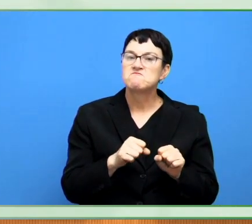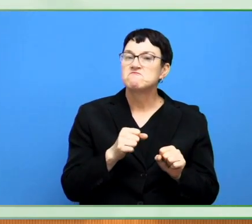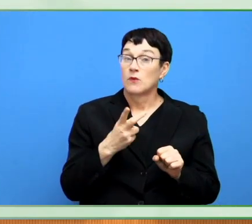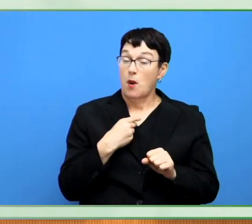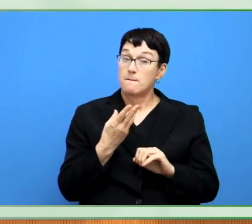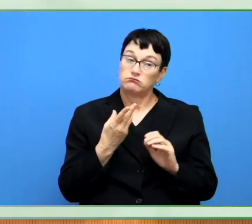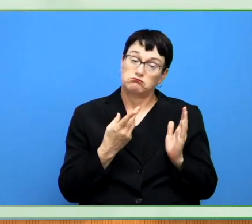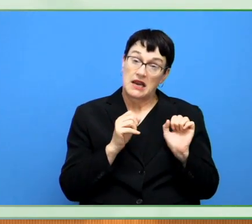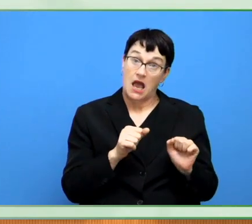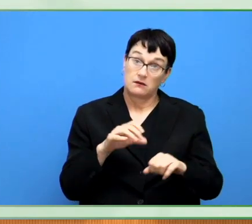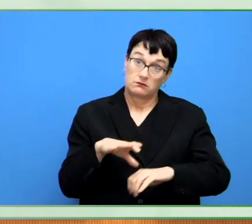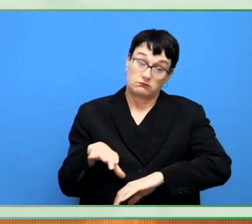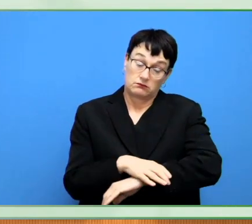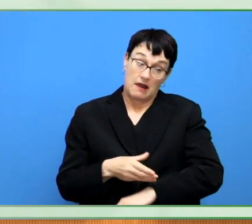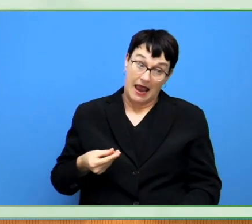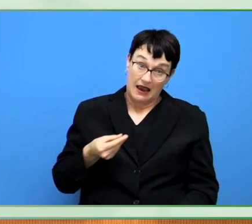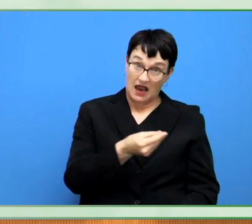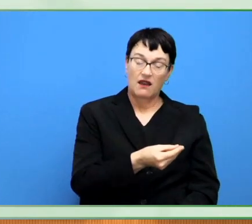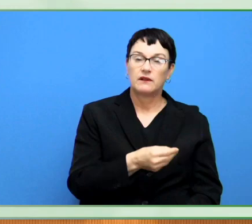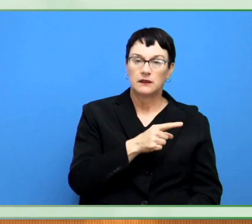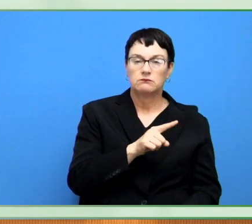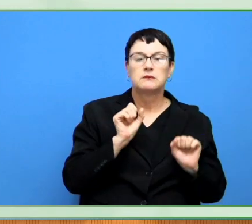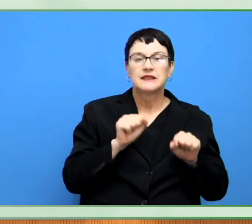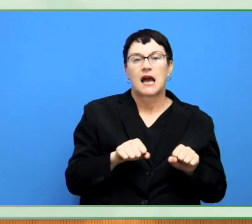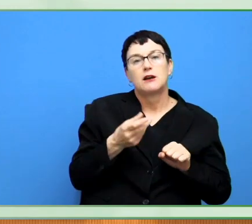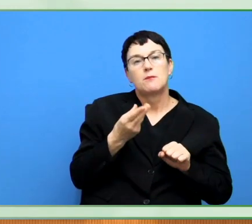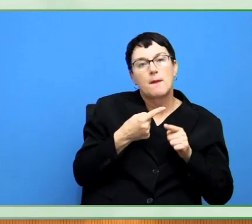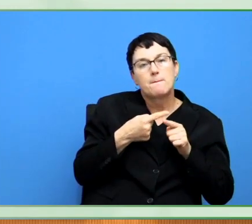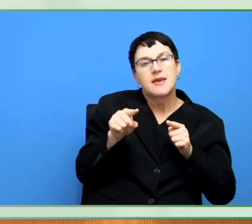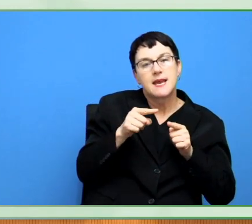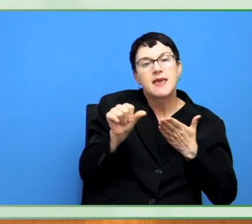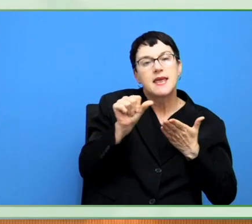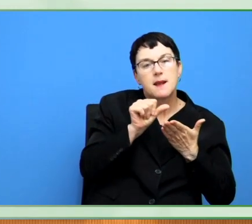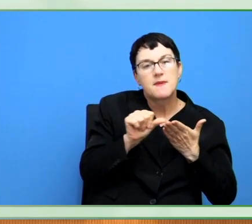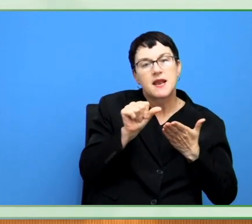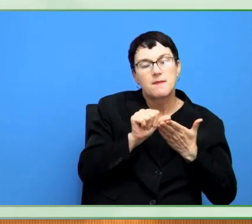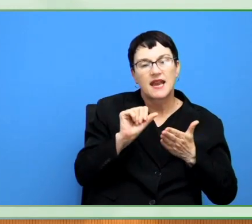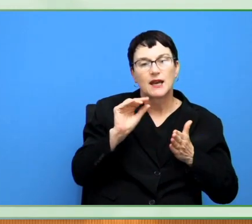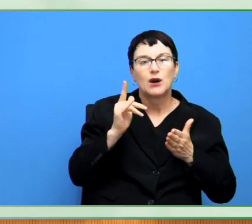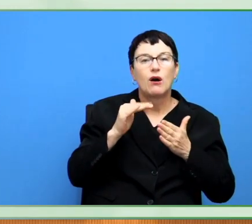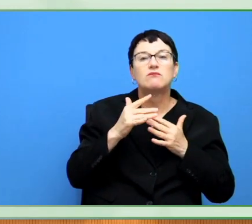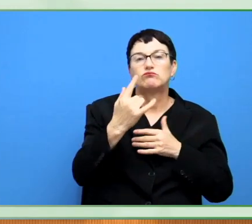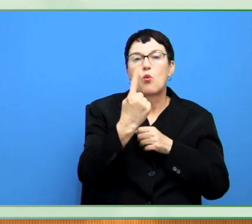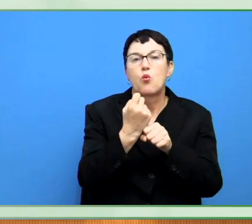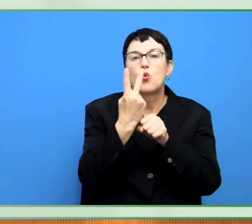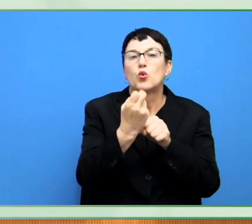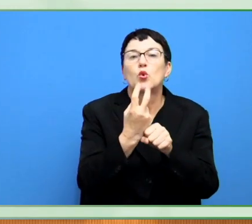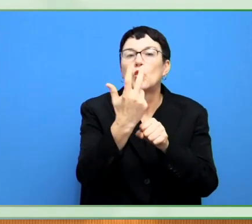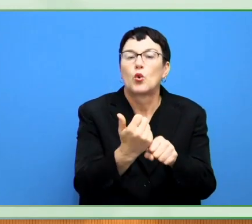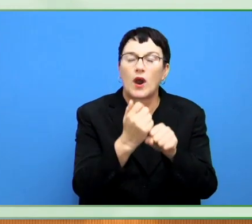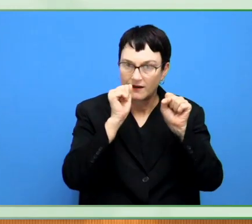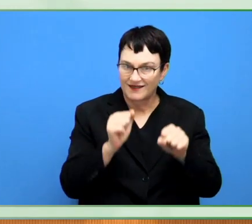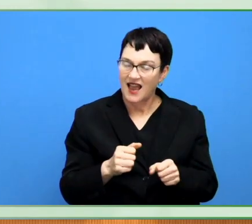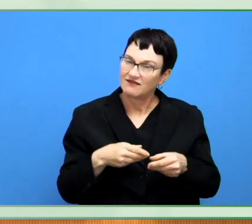that prosthesis, it makes them easier to get back to work. So now they can pay us like in advance or probably in the future.